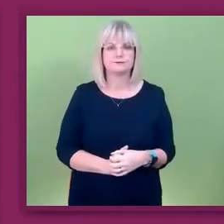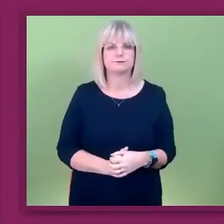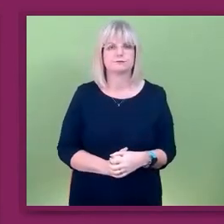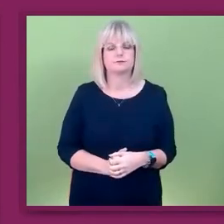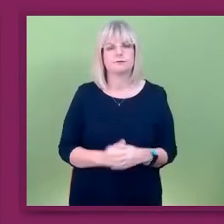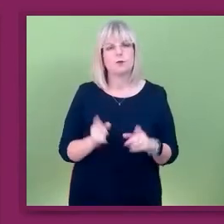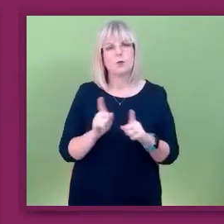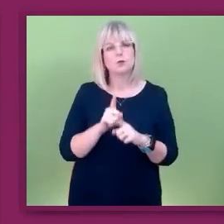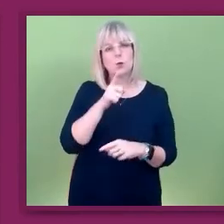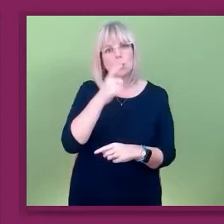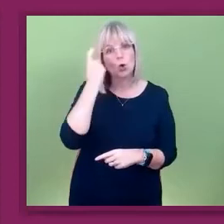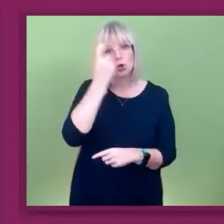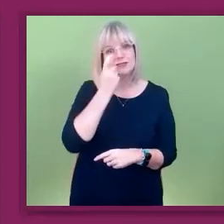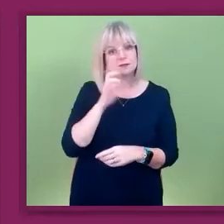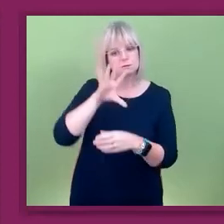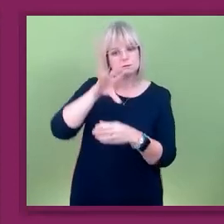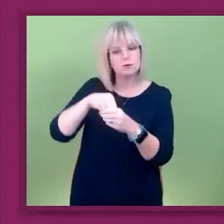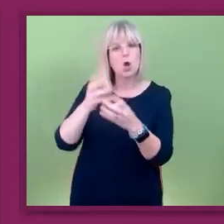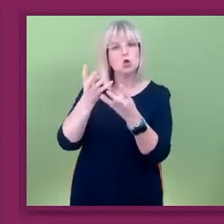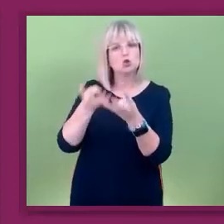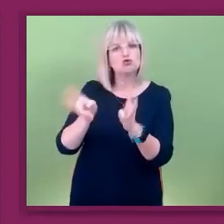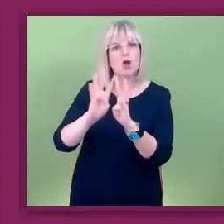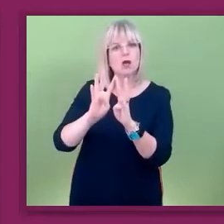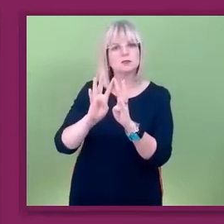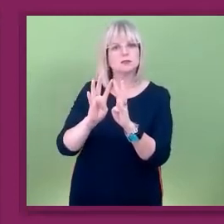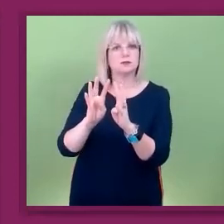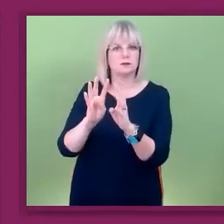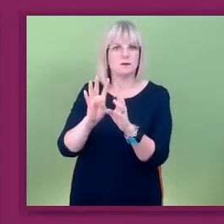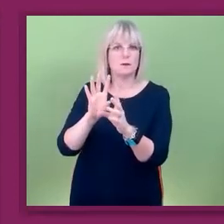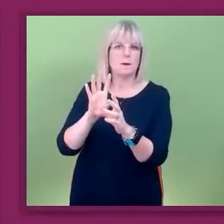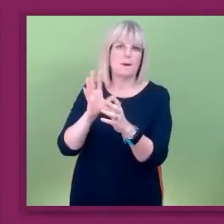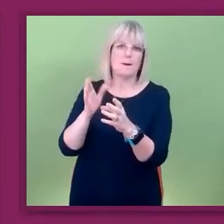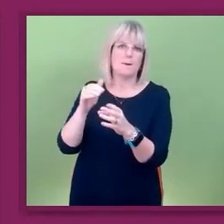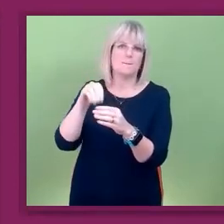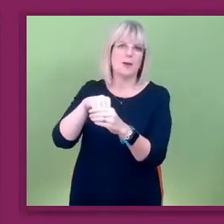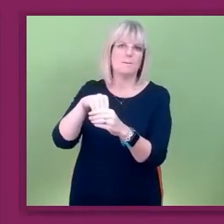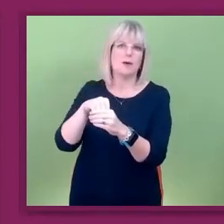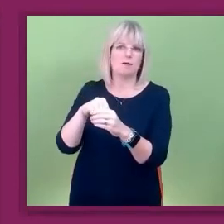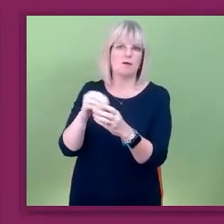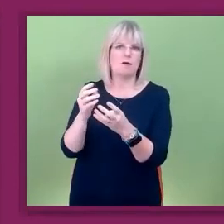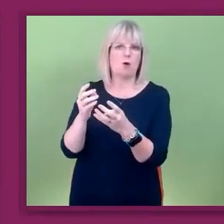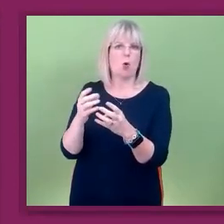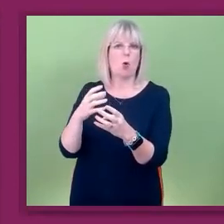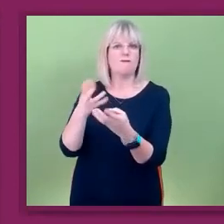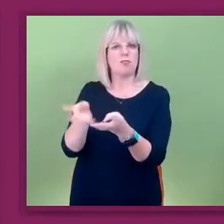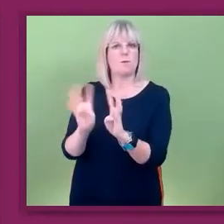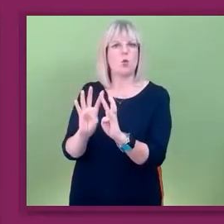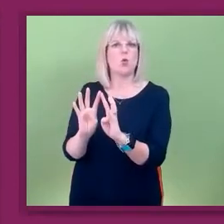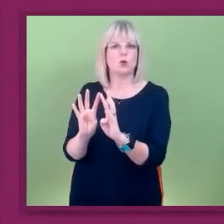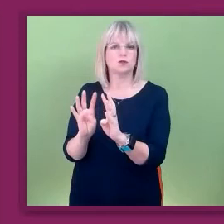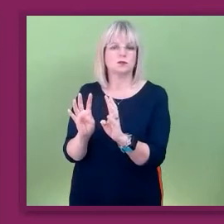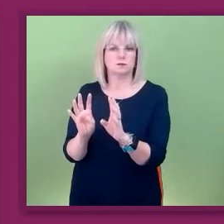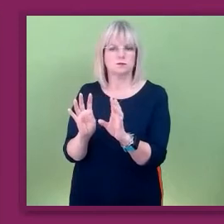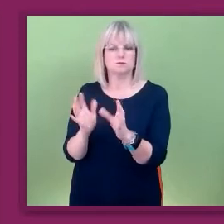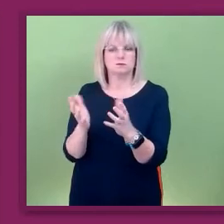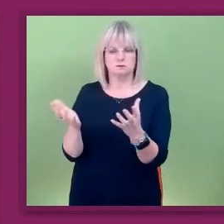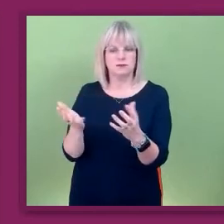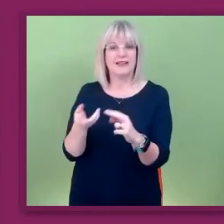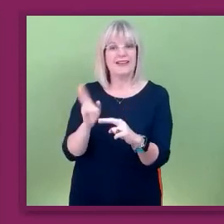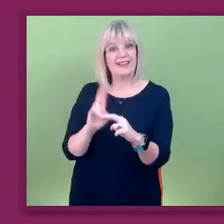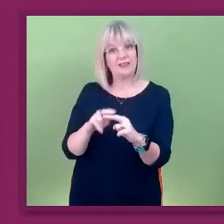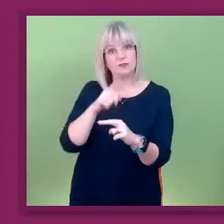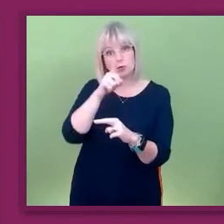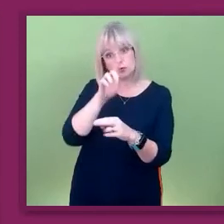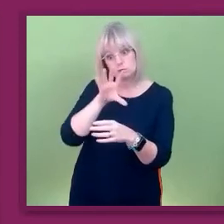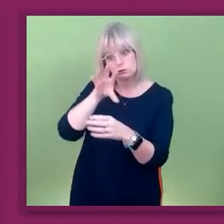trust board member so you can have a direct impact on this. And if you do become one, make equality a key focus